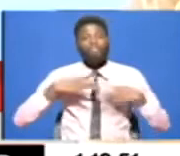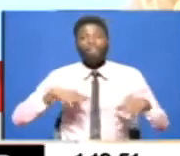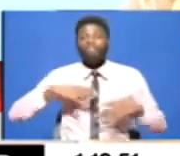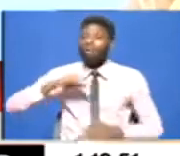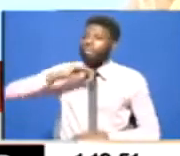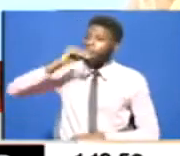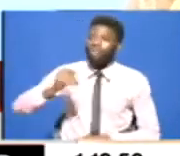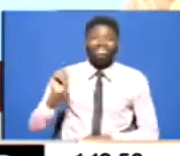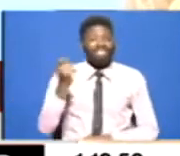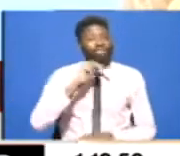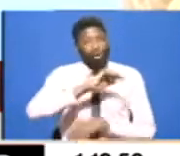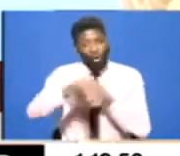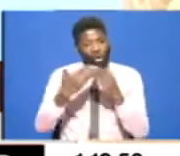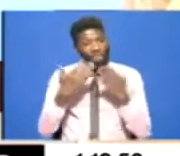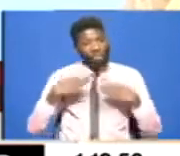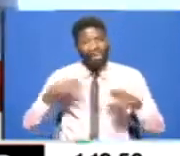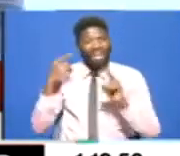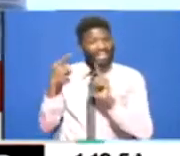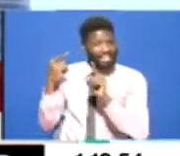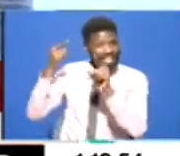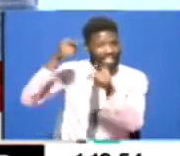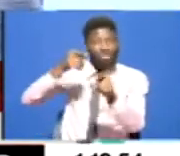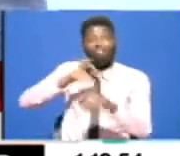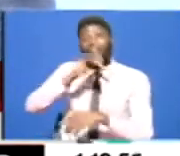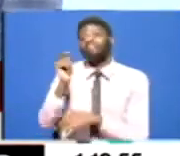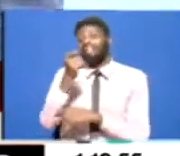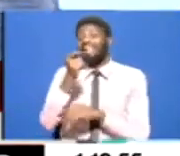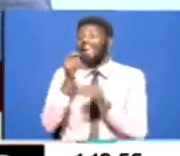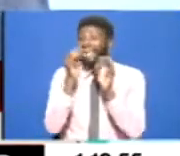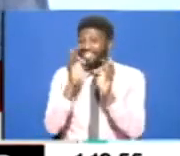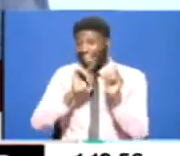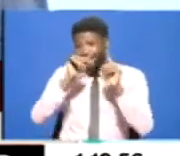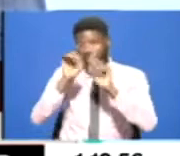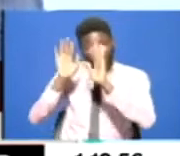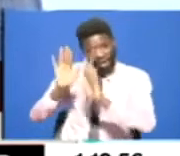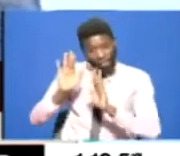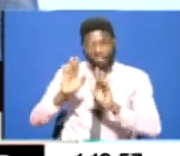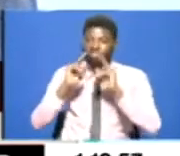mlima. Wakipanda mlima, upande kwa amani. Wanaweza kuja watu wa sera zao